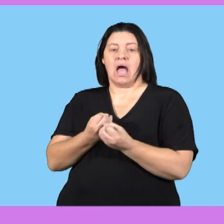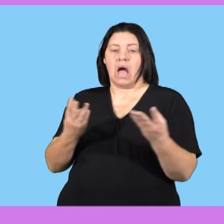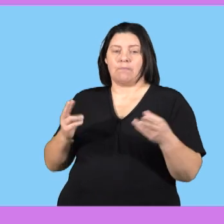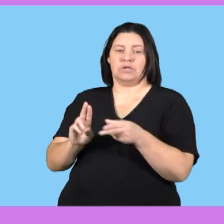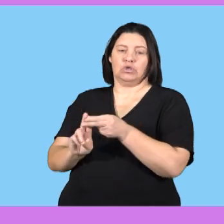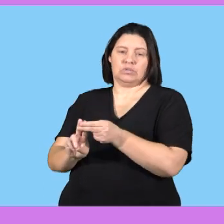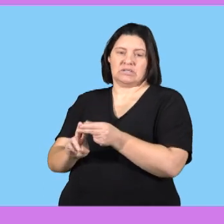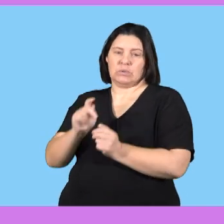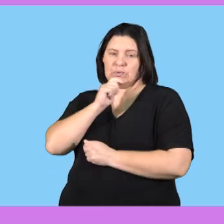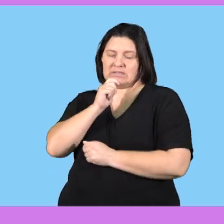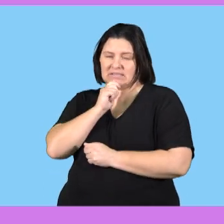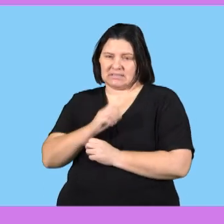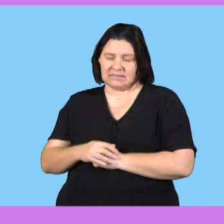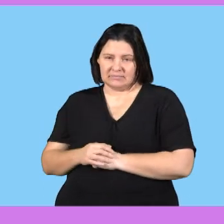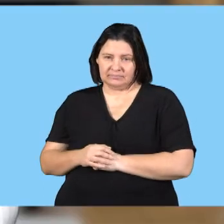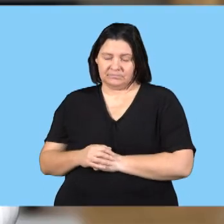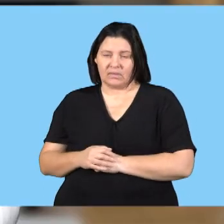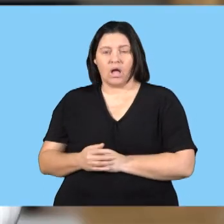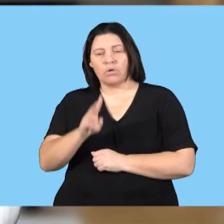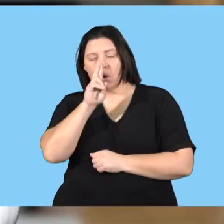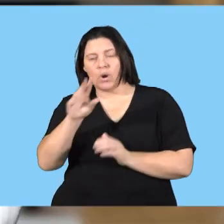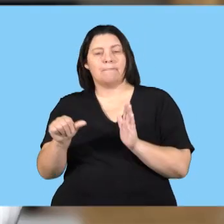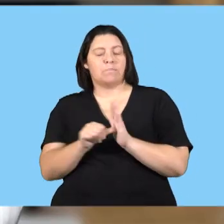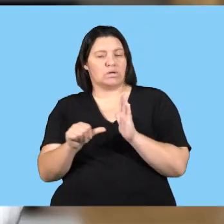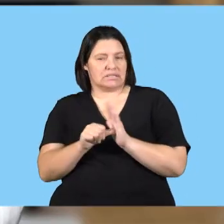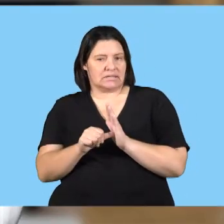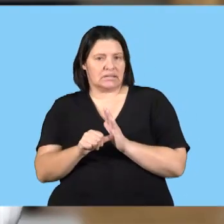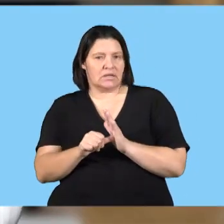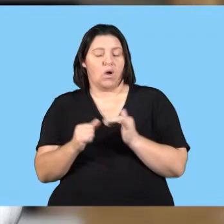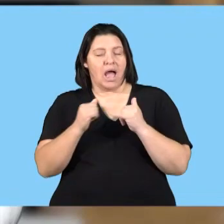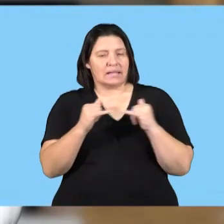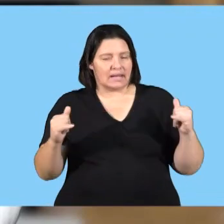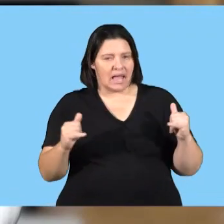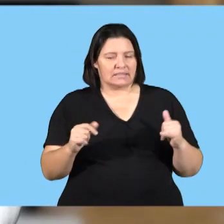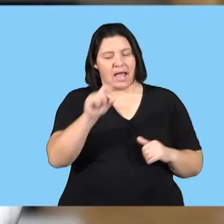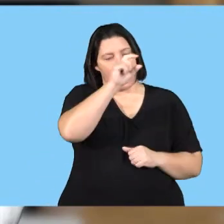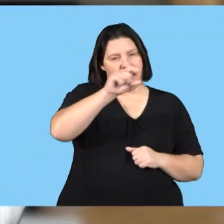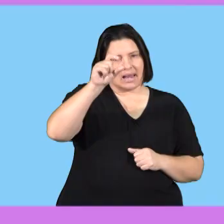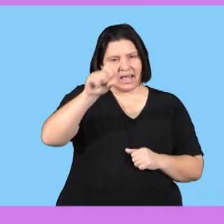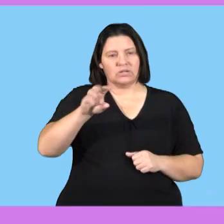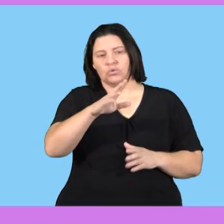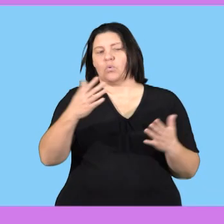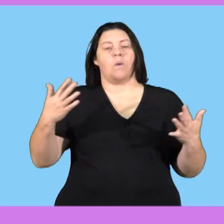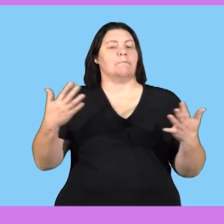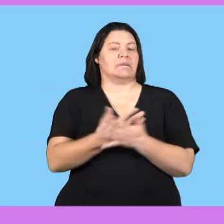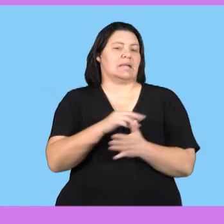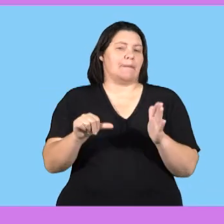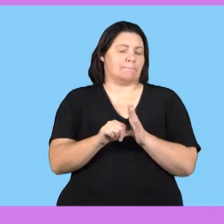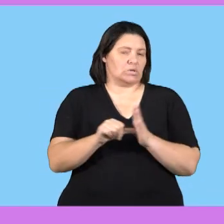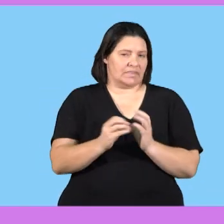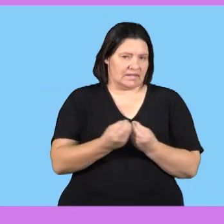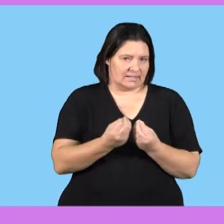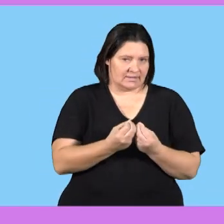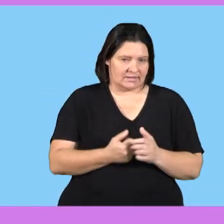minutes or seconds. And always remember, you look at the important wording. You underline, you highlight, so that you don't miss the